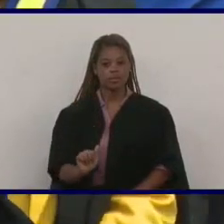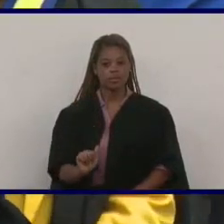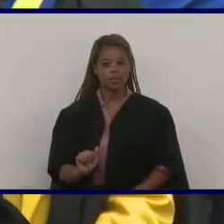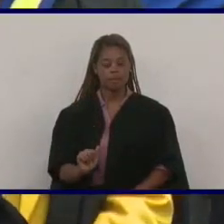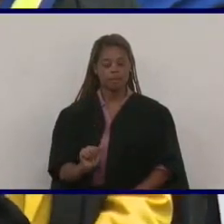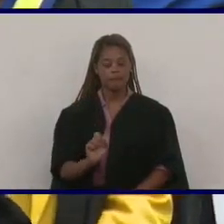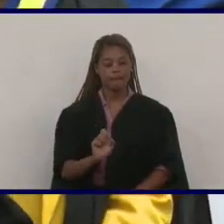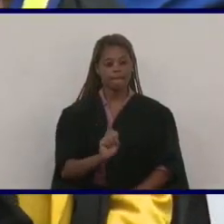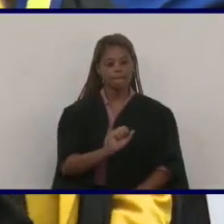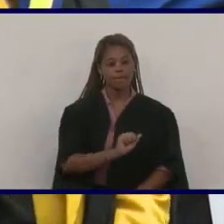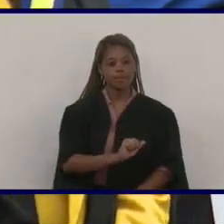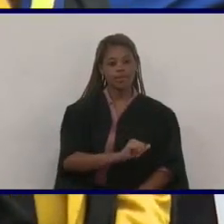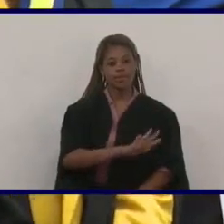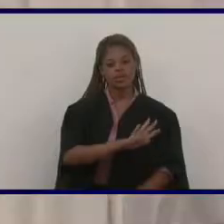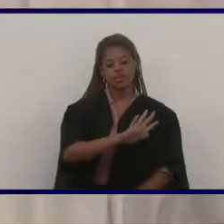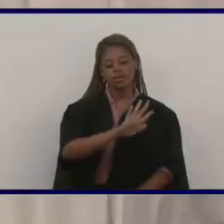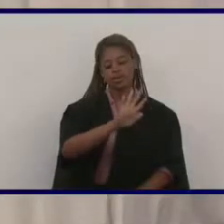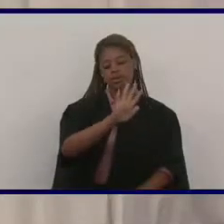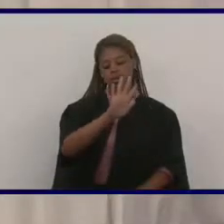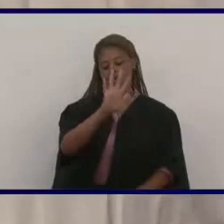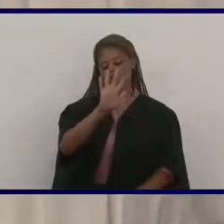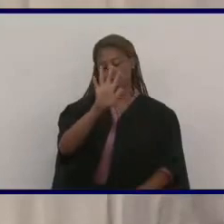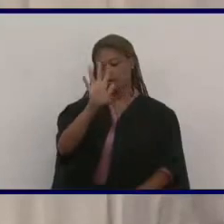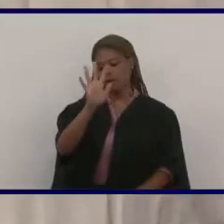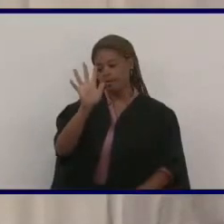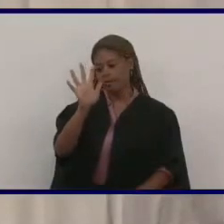Africa, South